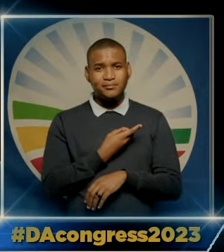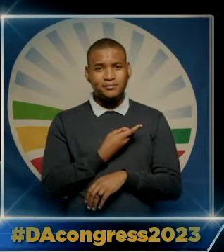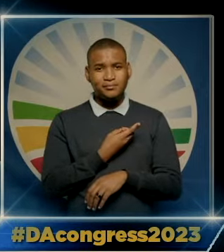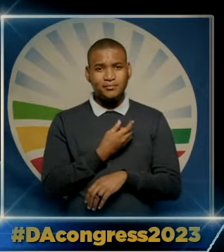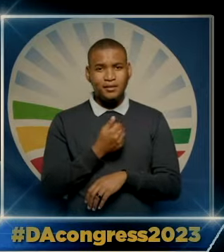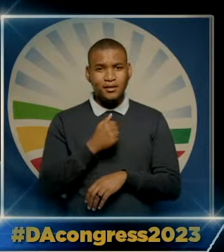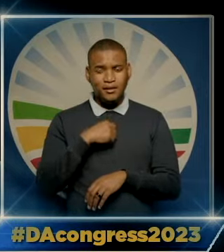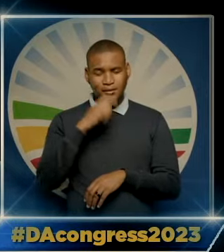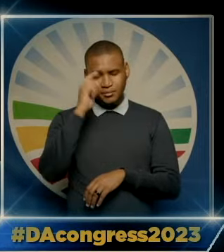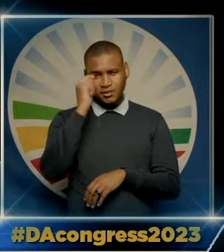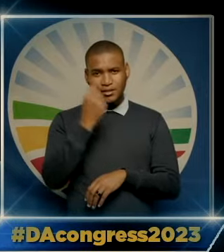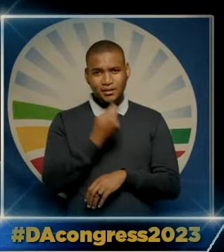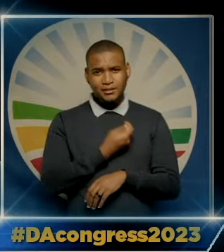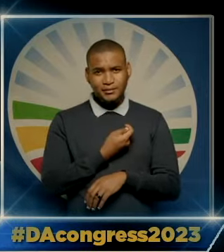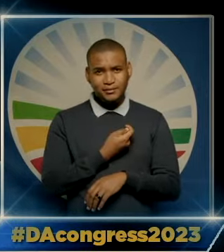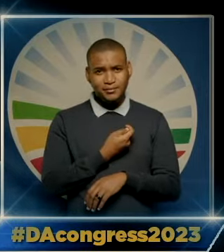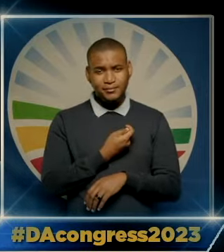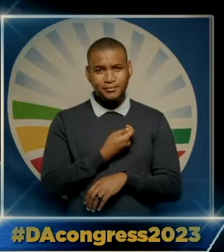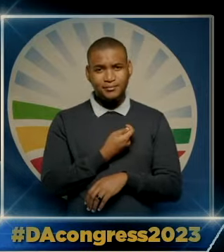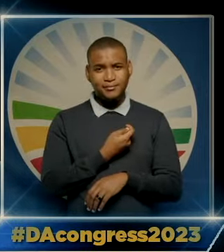I'm a son.